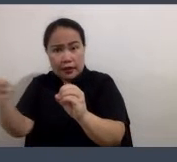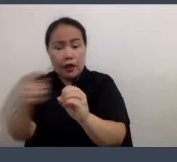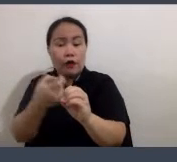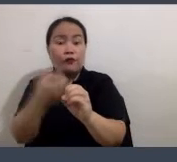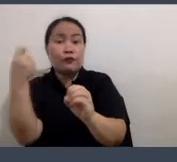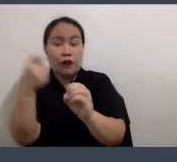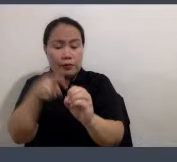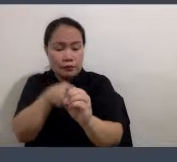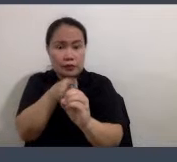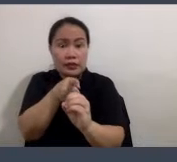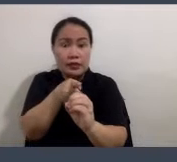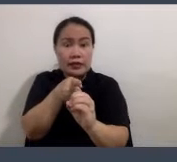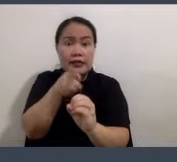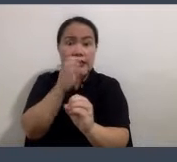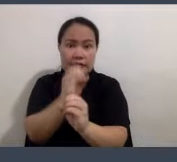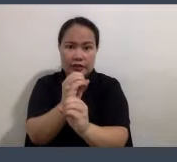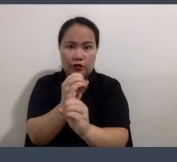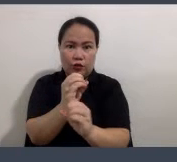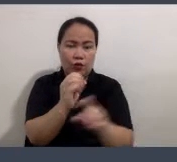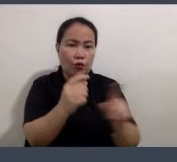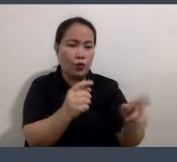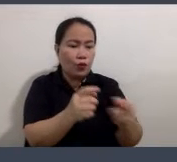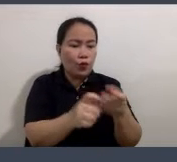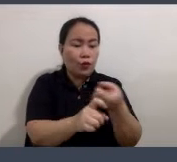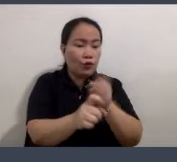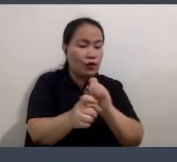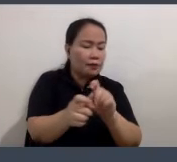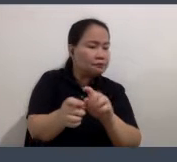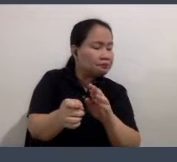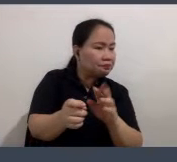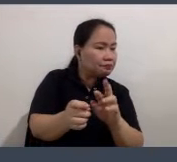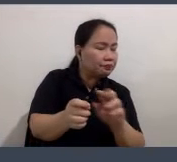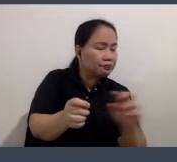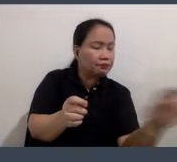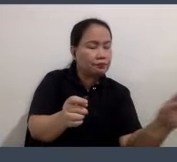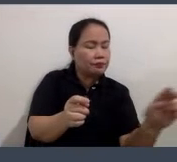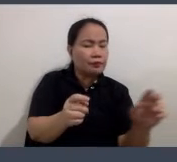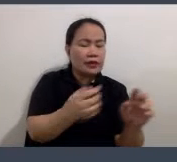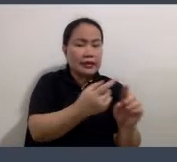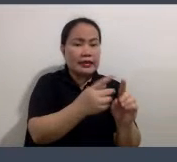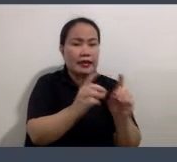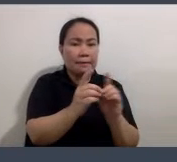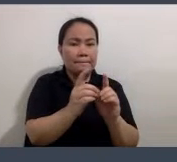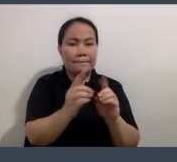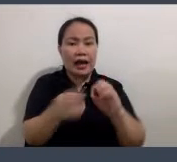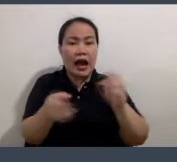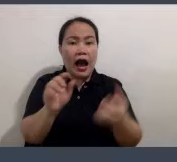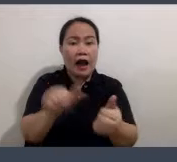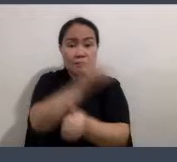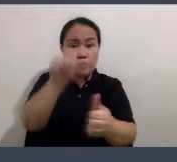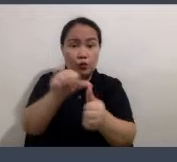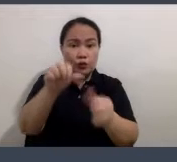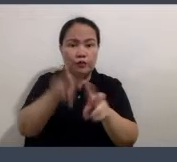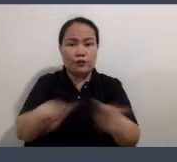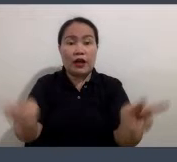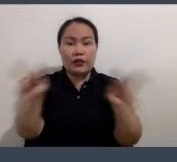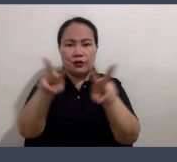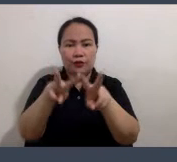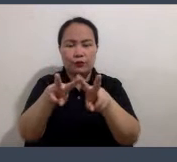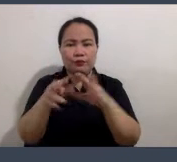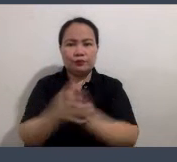number na yun o yung integer na yun sa 0. So, yun ang ibig sabihin ng distance. And distance refers